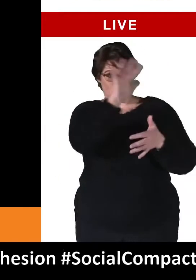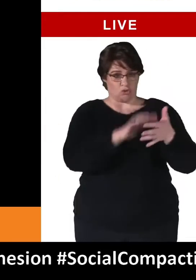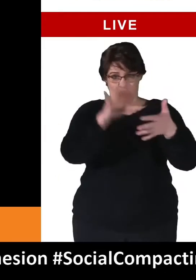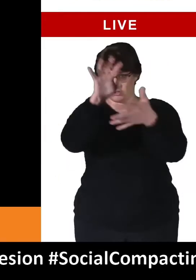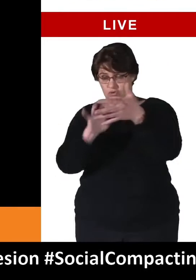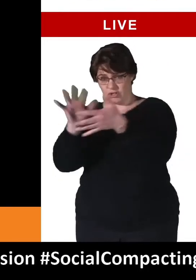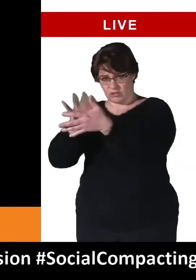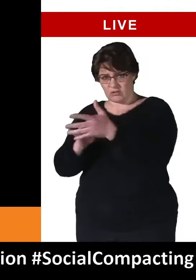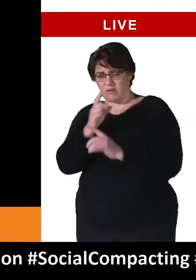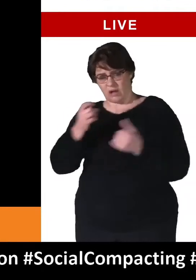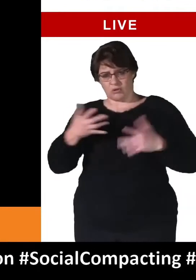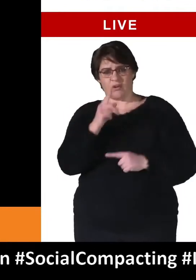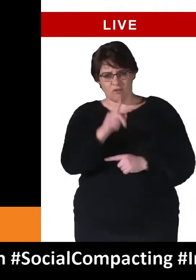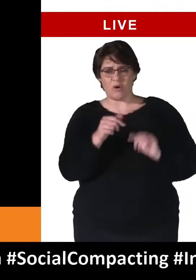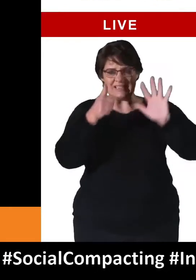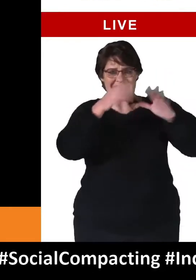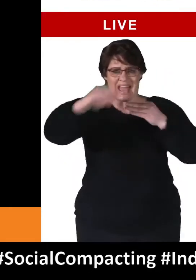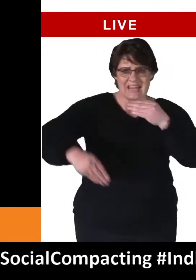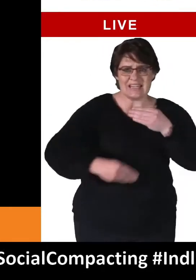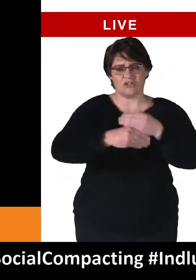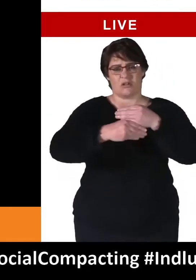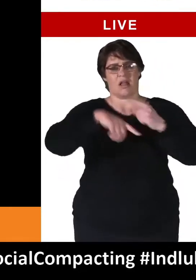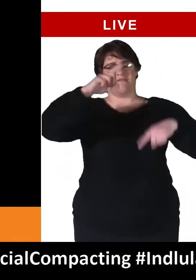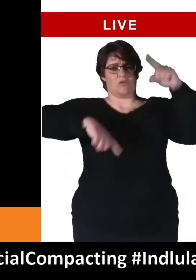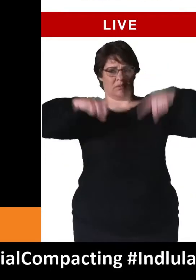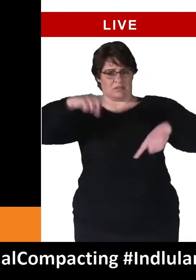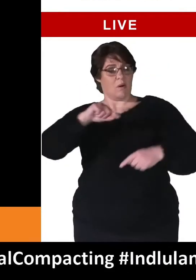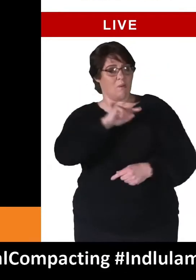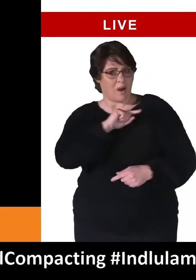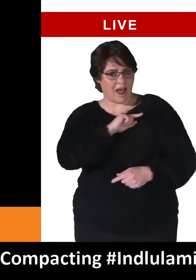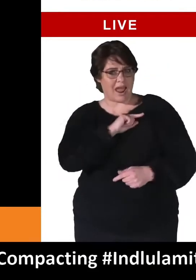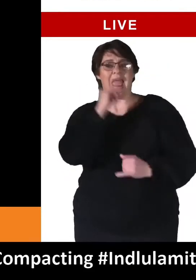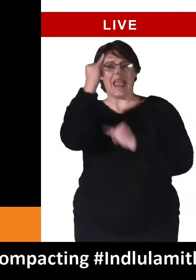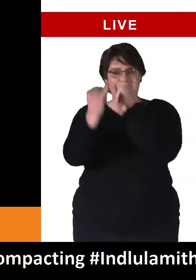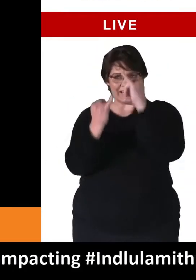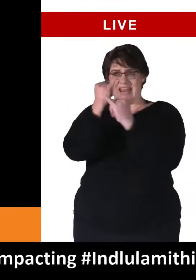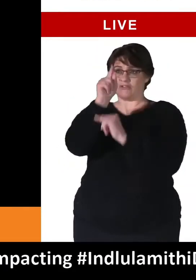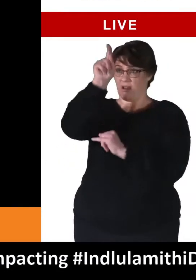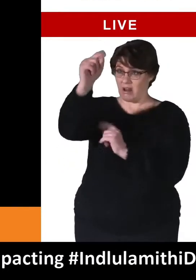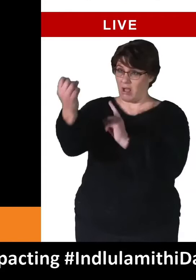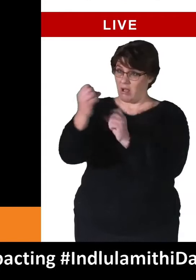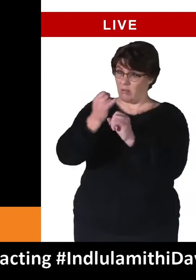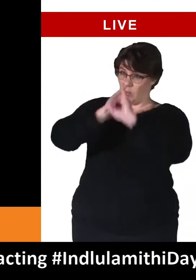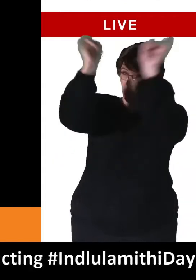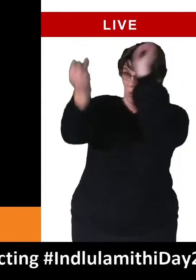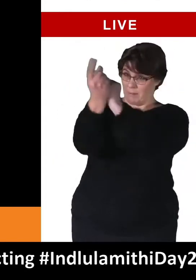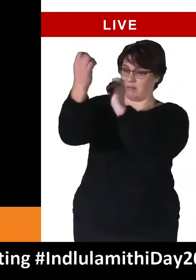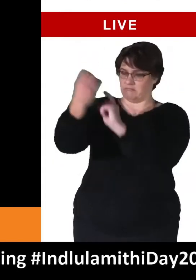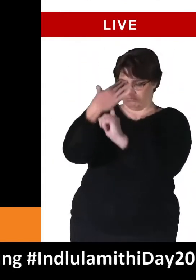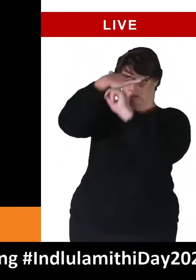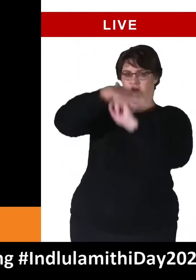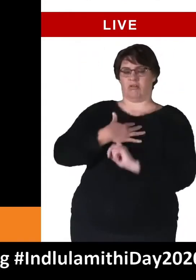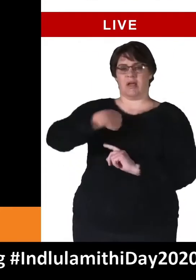we specified shocks to 6 additional variables due to the international spillover effects, and this includes